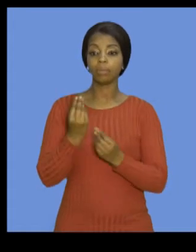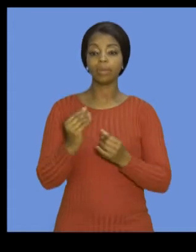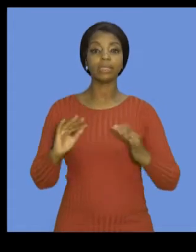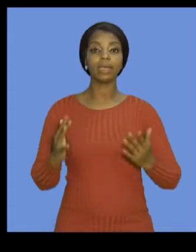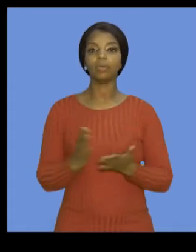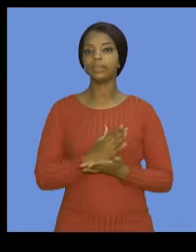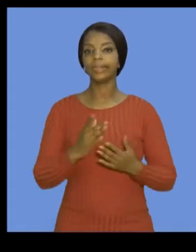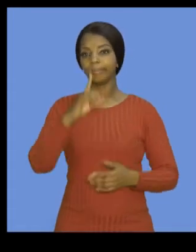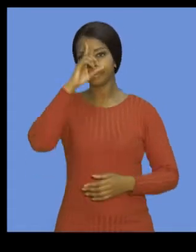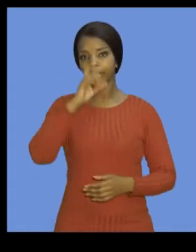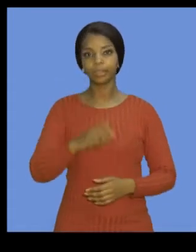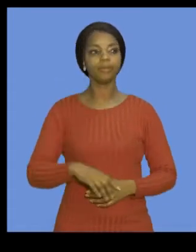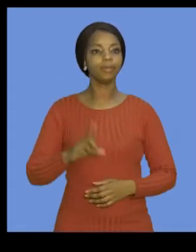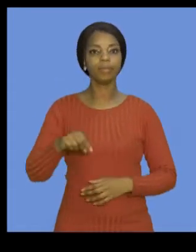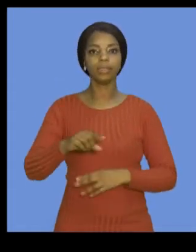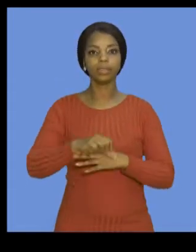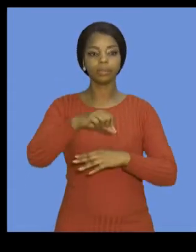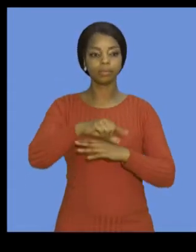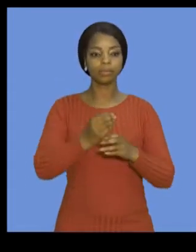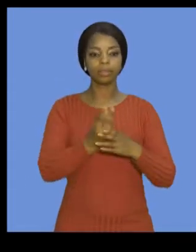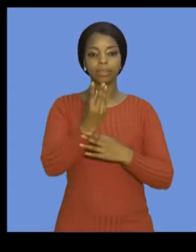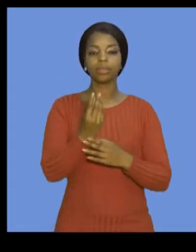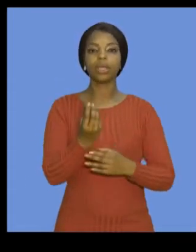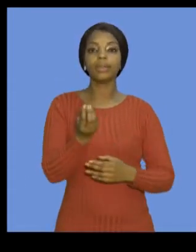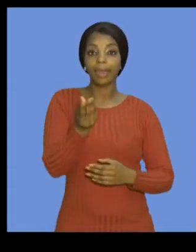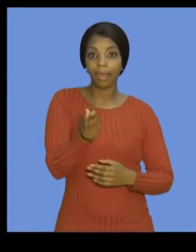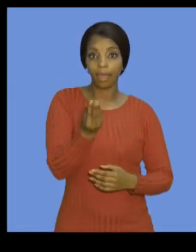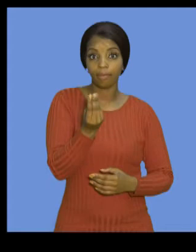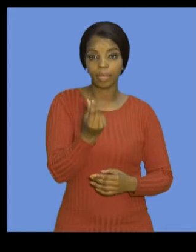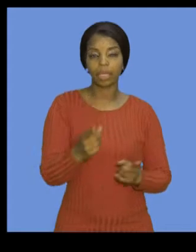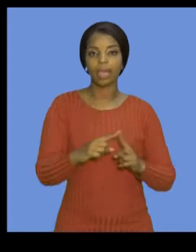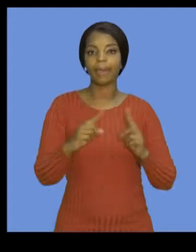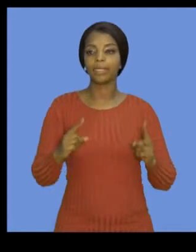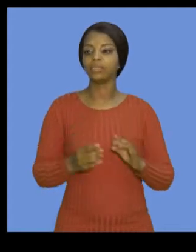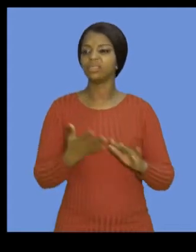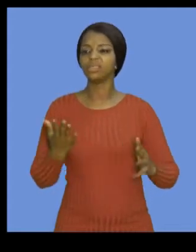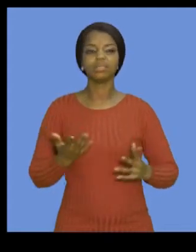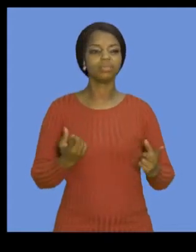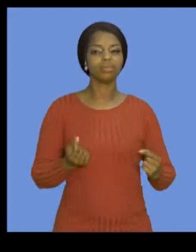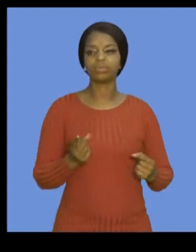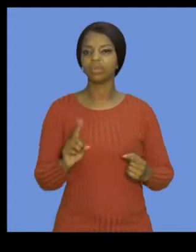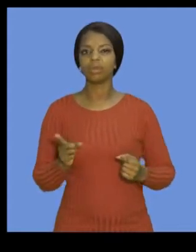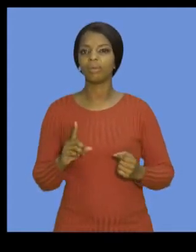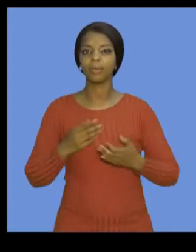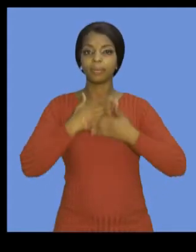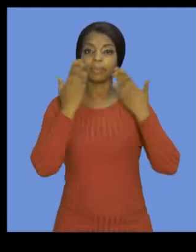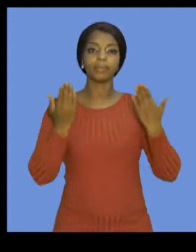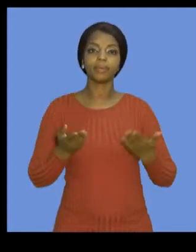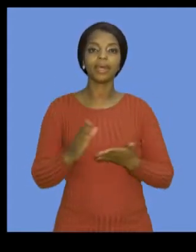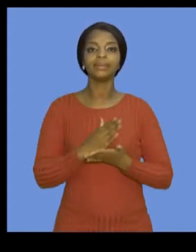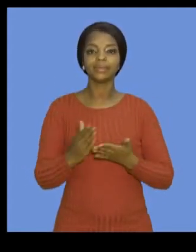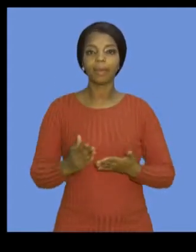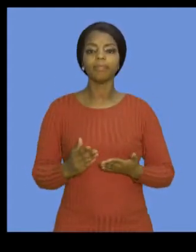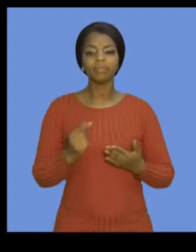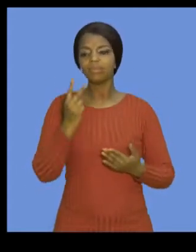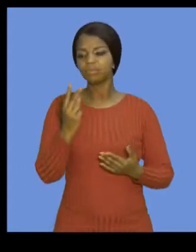make money, but we never see where the money goes. Some we do see it, some we don't see, but we know it's somewhere,